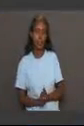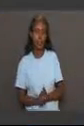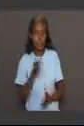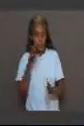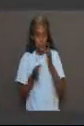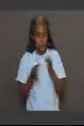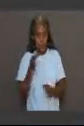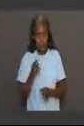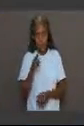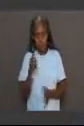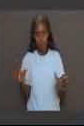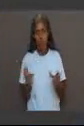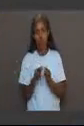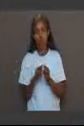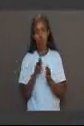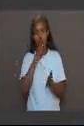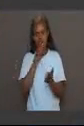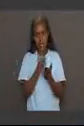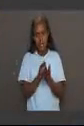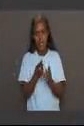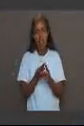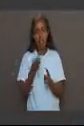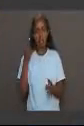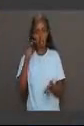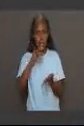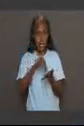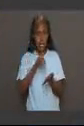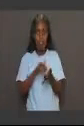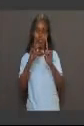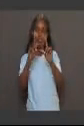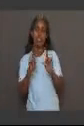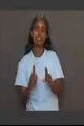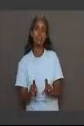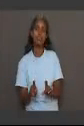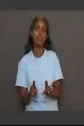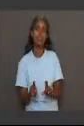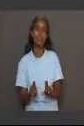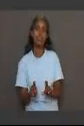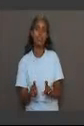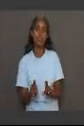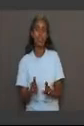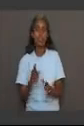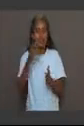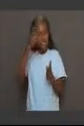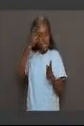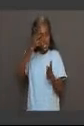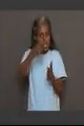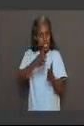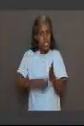If you collect data from repeated experiments, the